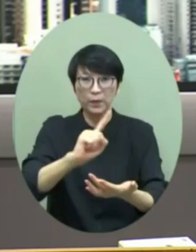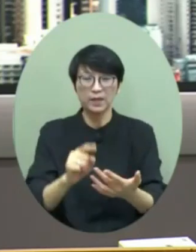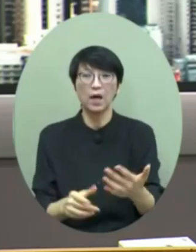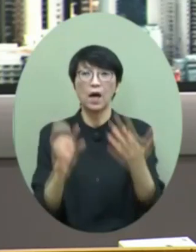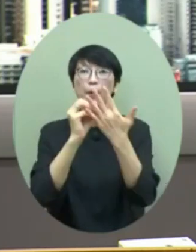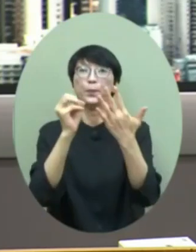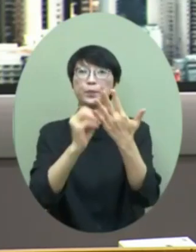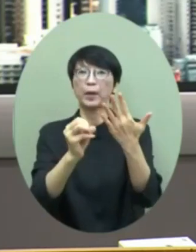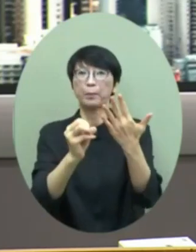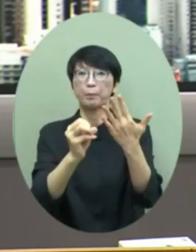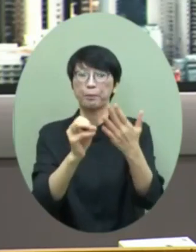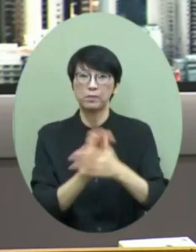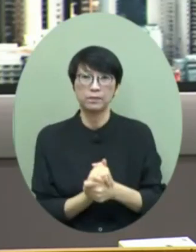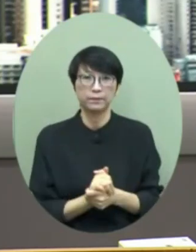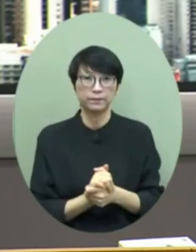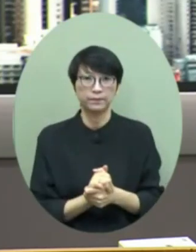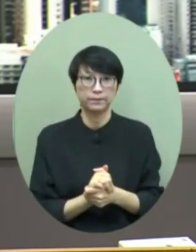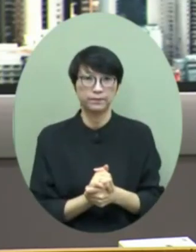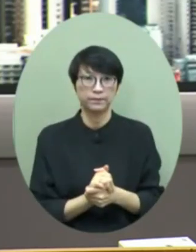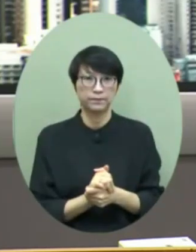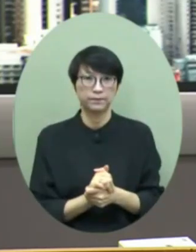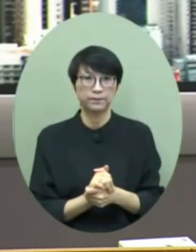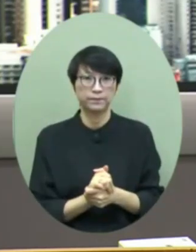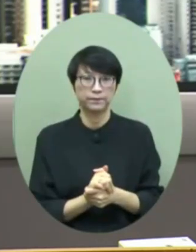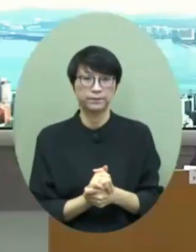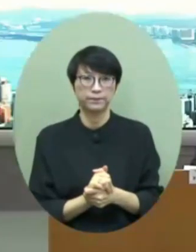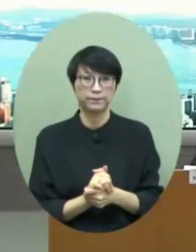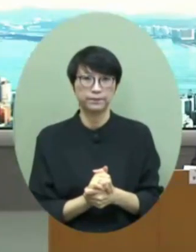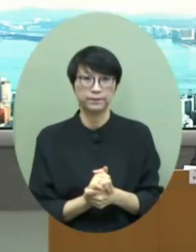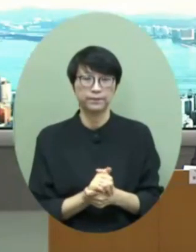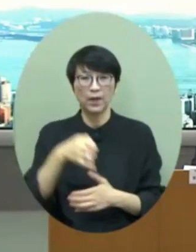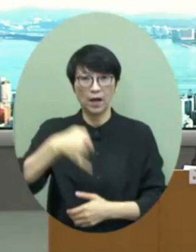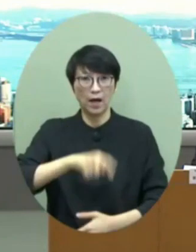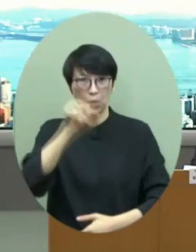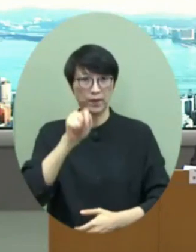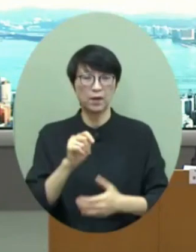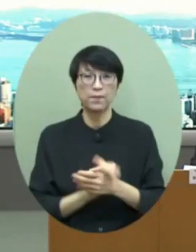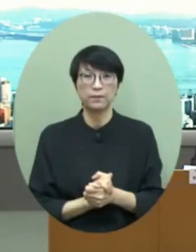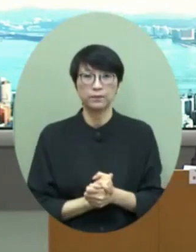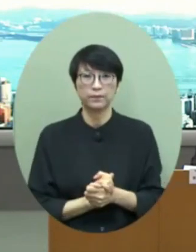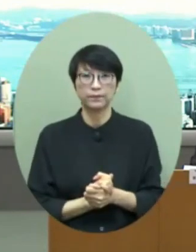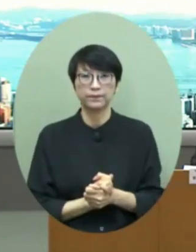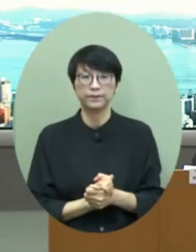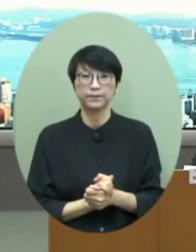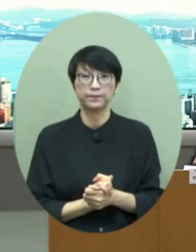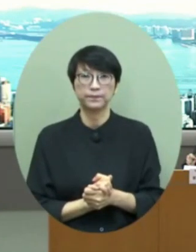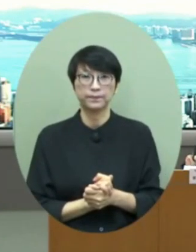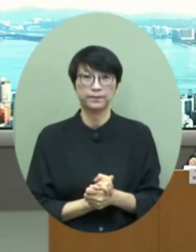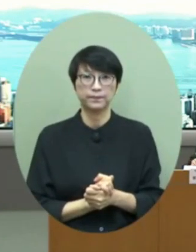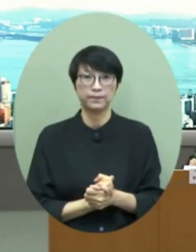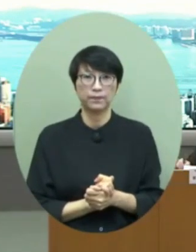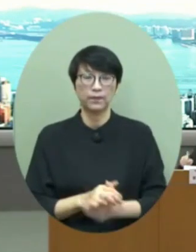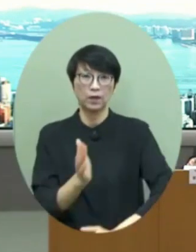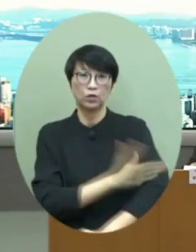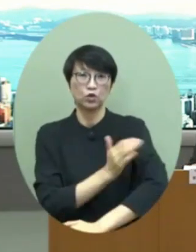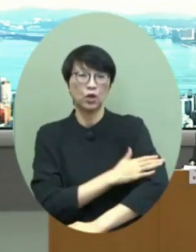law, and then it's not subject to the jurisdiction. So I think the key considerations about Article 50